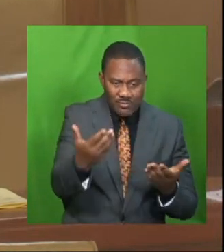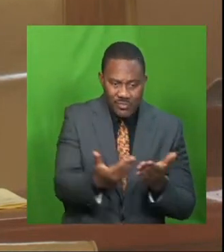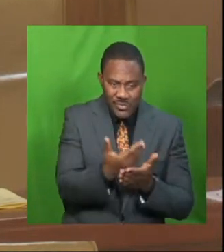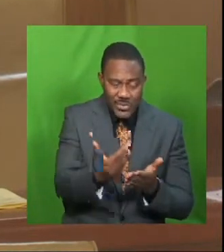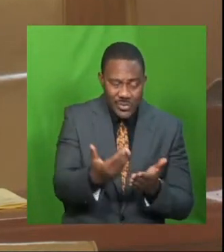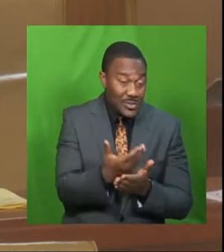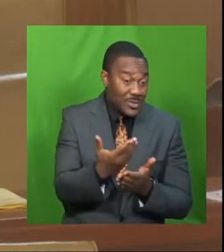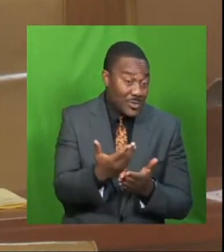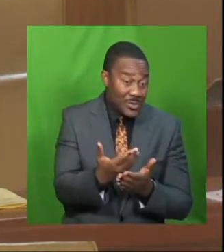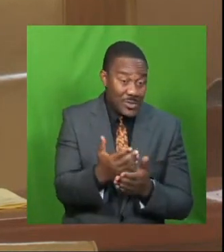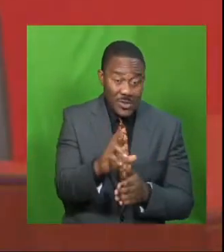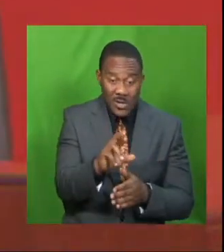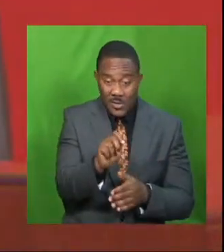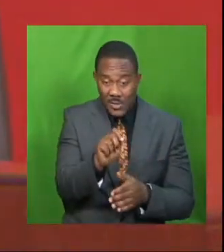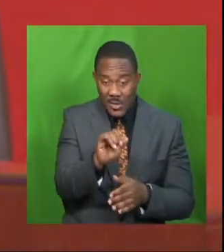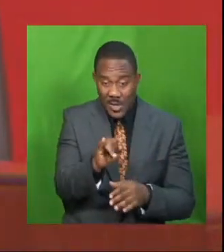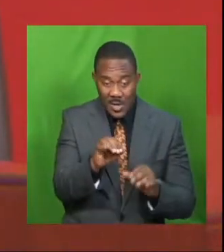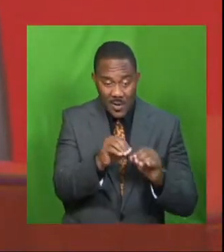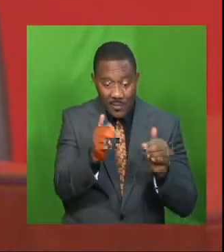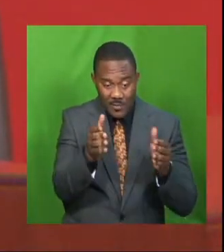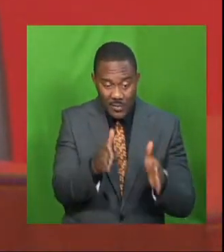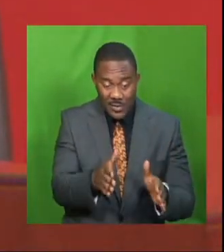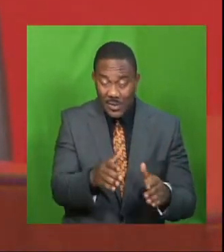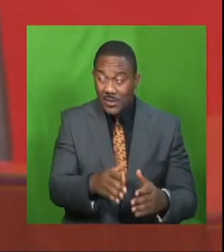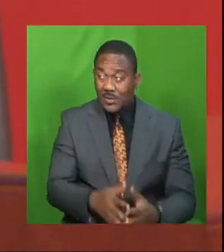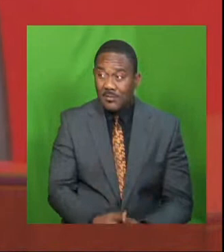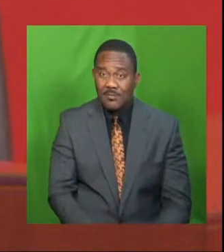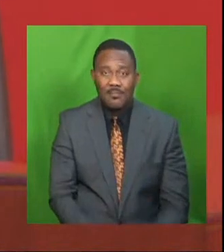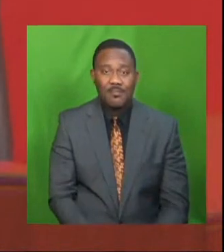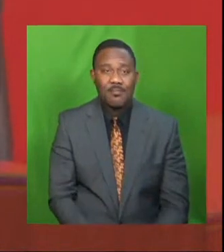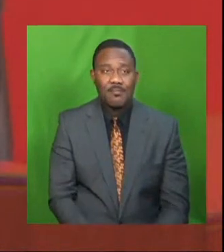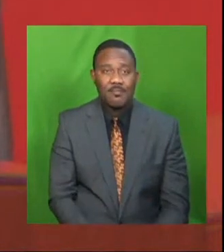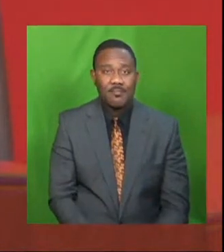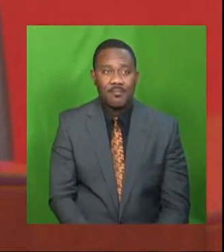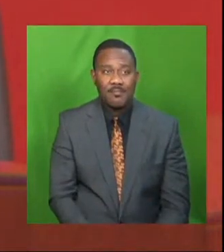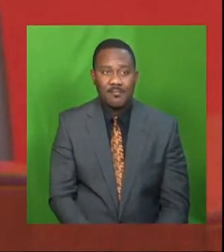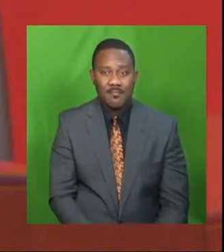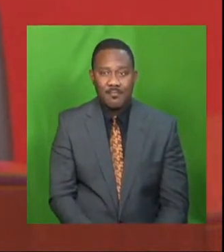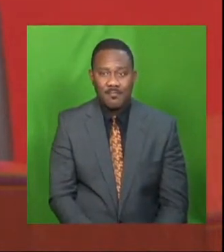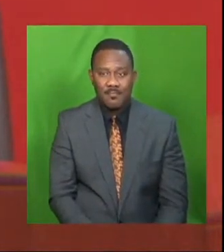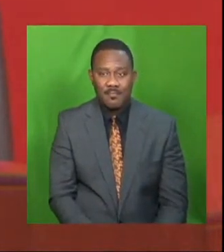Thank you, Mr. Speaker. Yes, Honourable Minister.